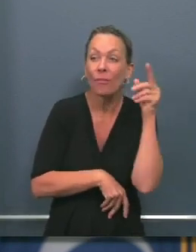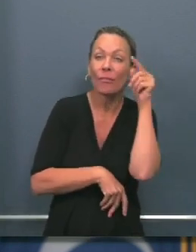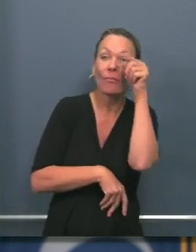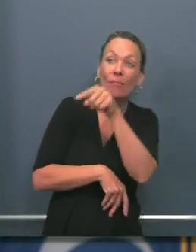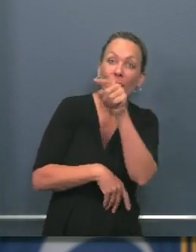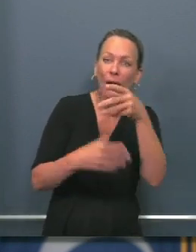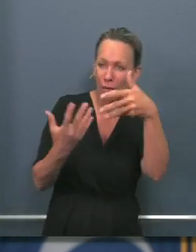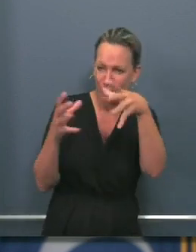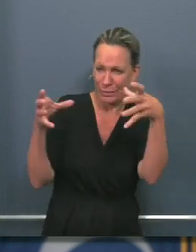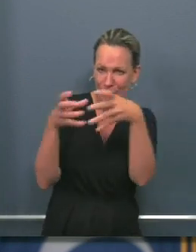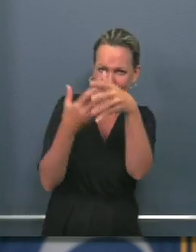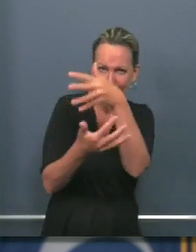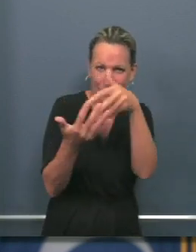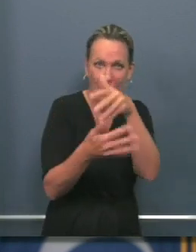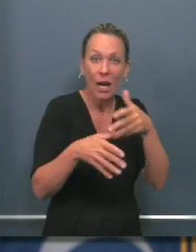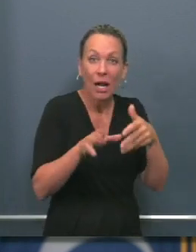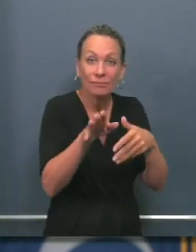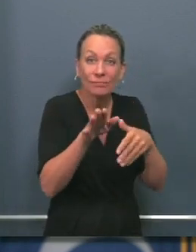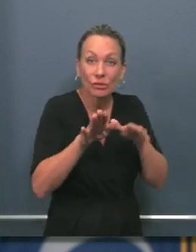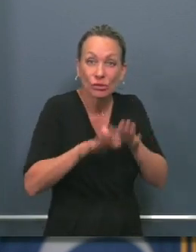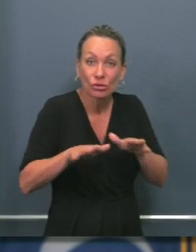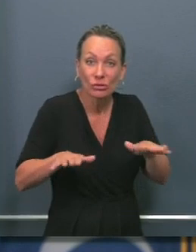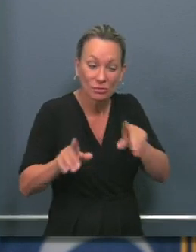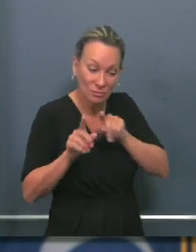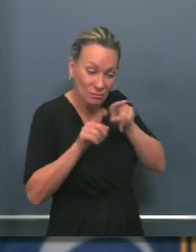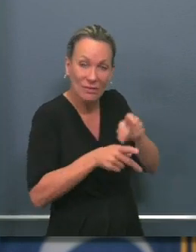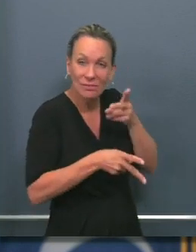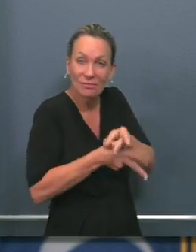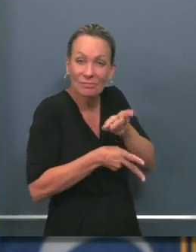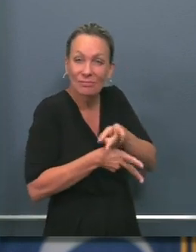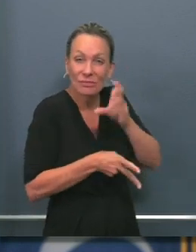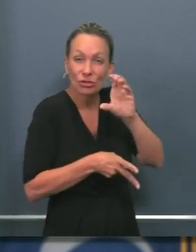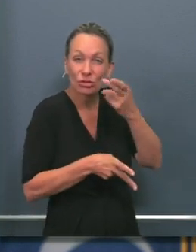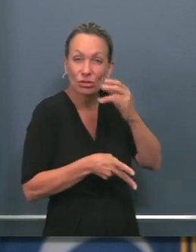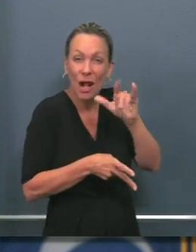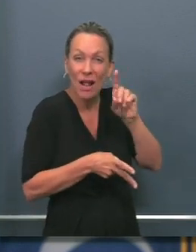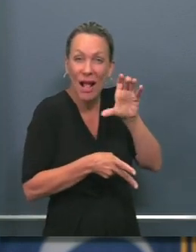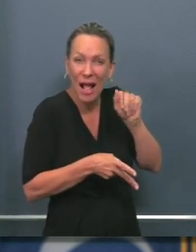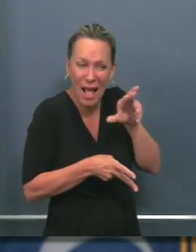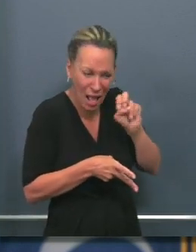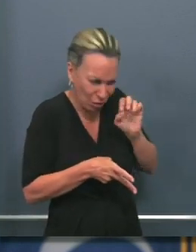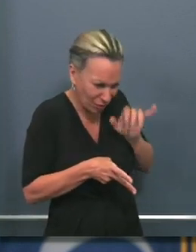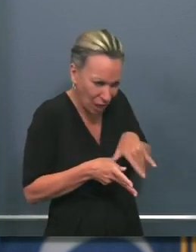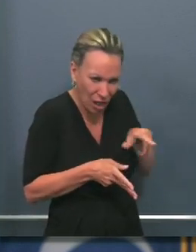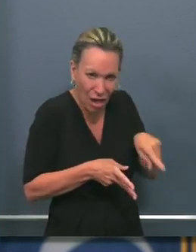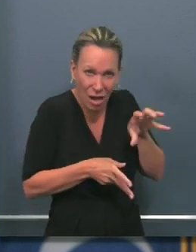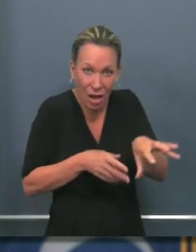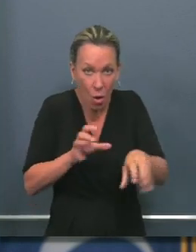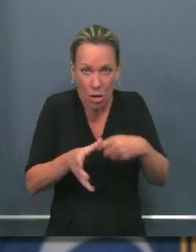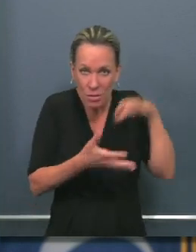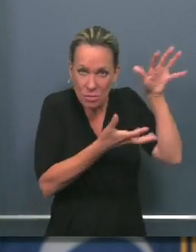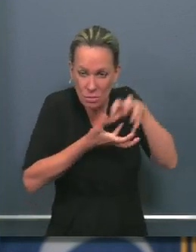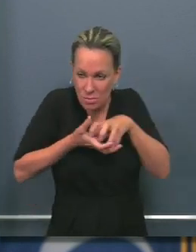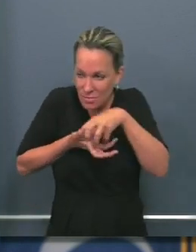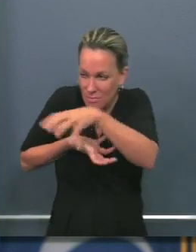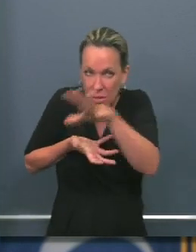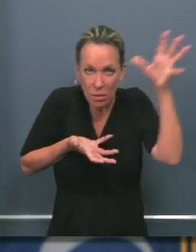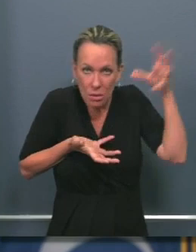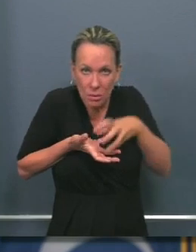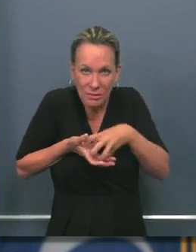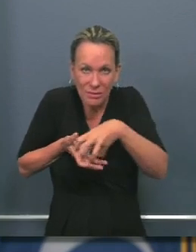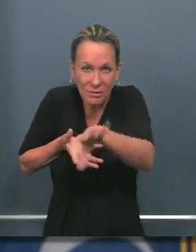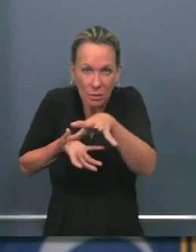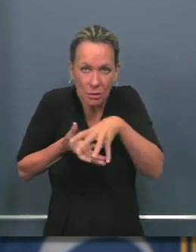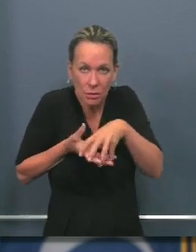them into sectors so that we can reopen our economy more effectively and more safely. But real